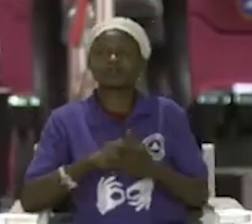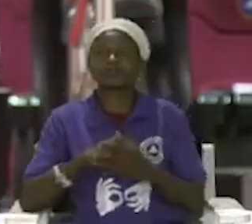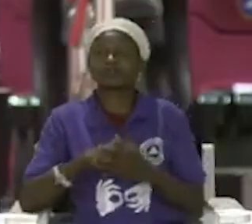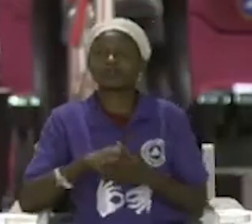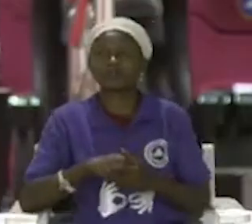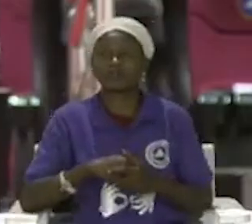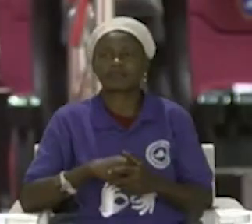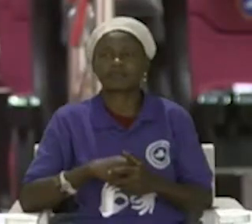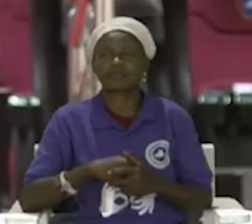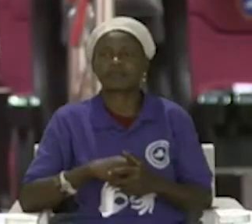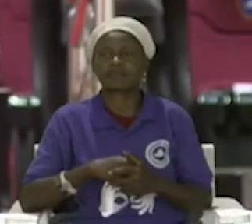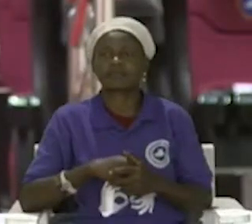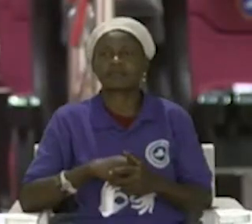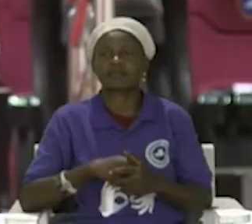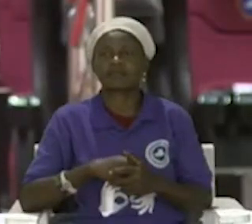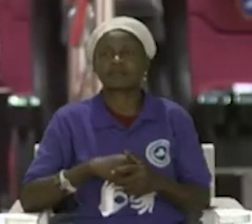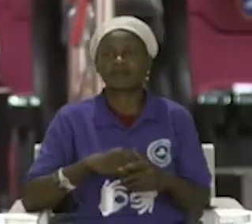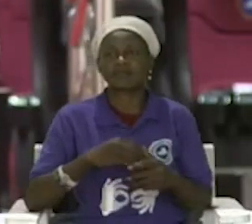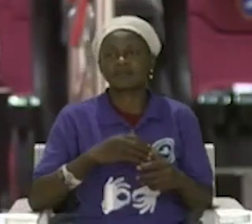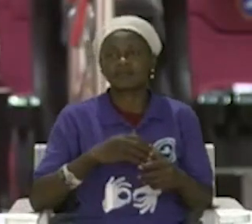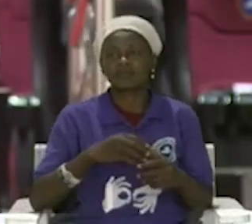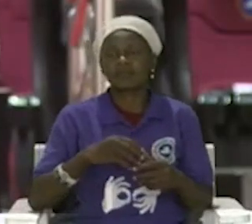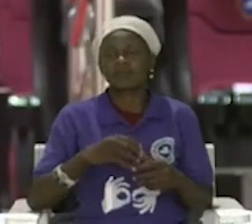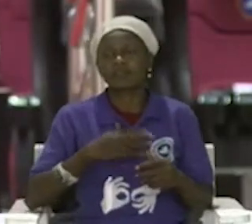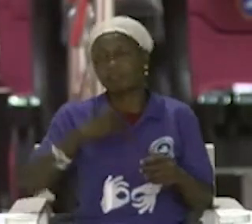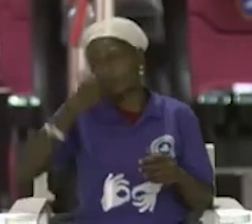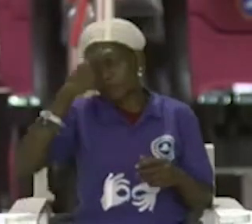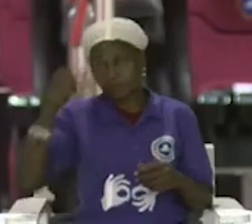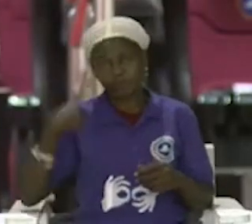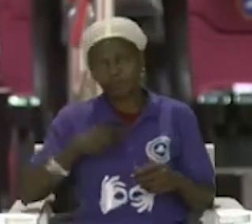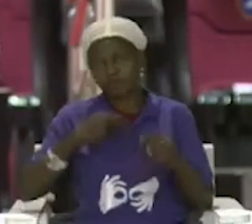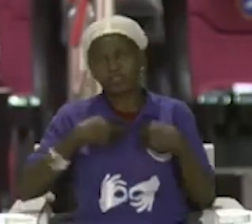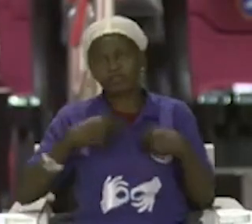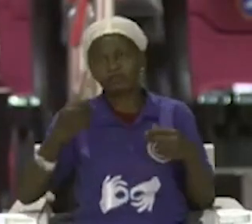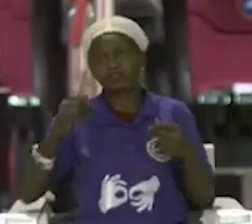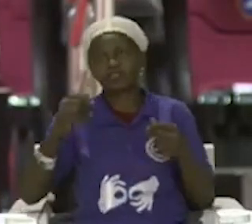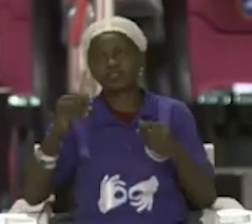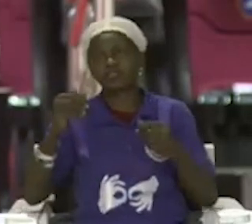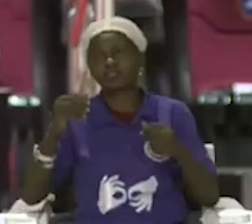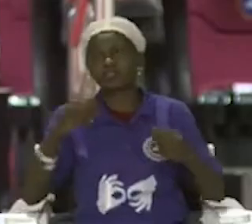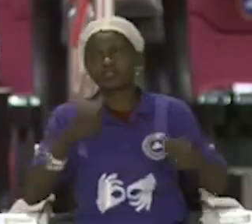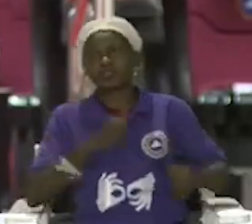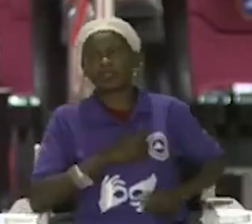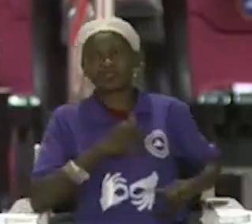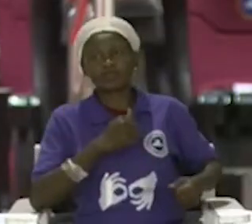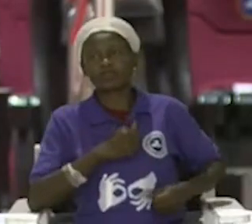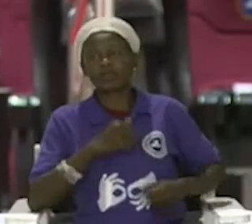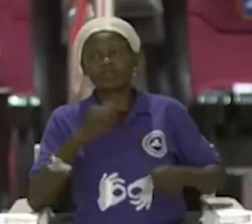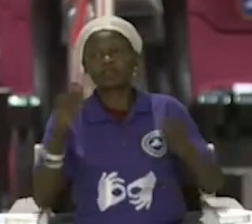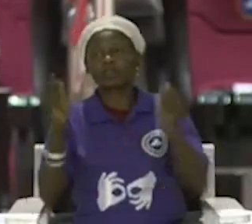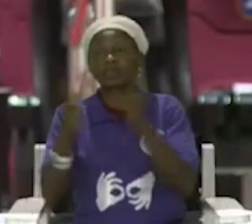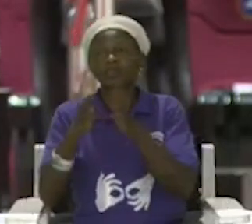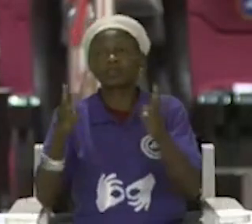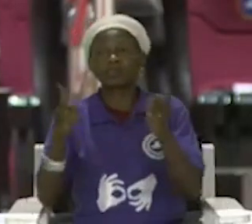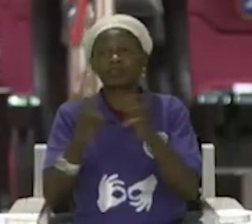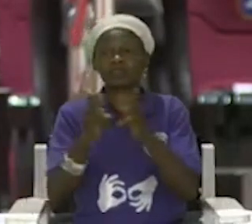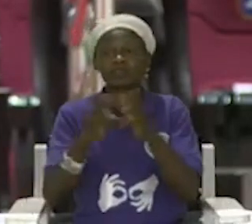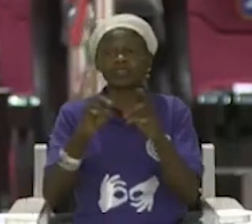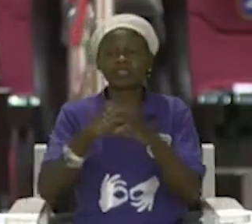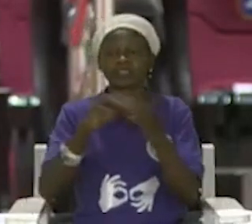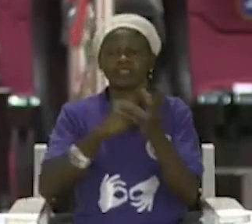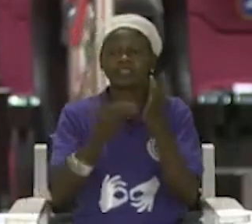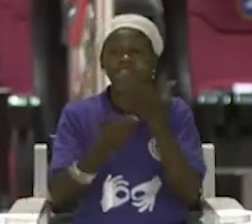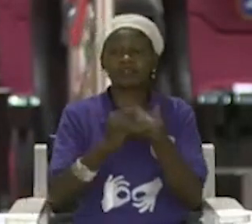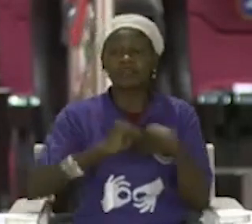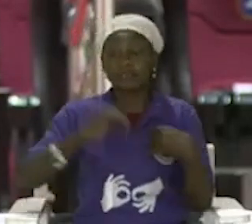And because we have the Congress in December, I'm sure you will know